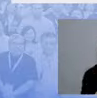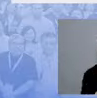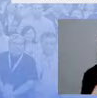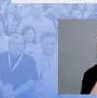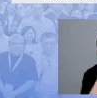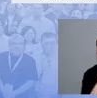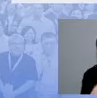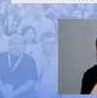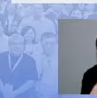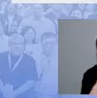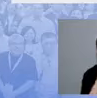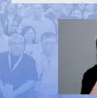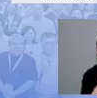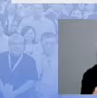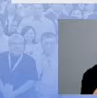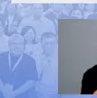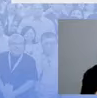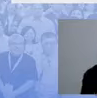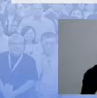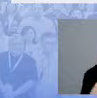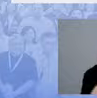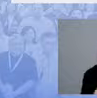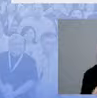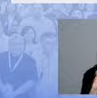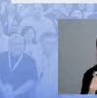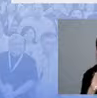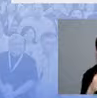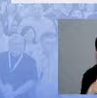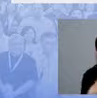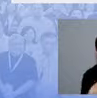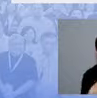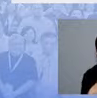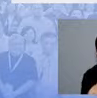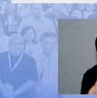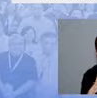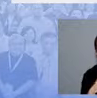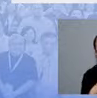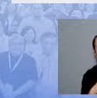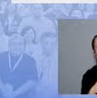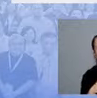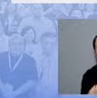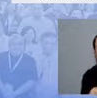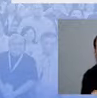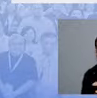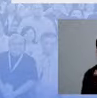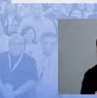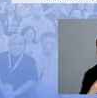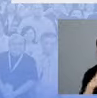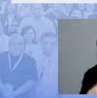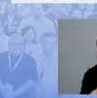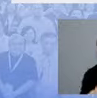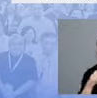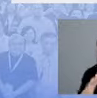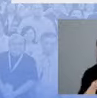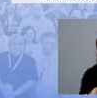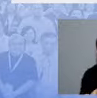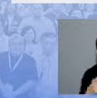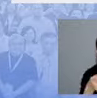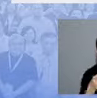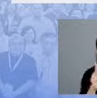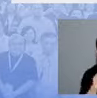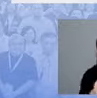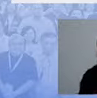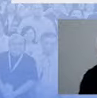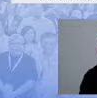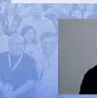really minimum 3 to 4 years, and it can even go up to longer years, depending on the partnership. And